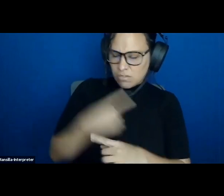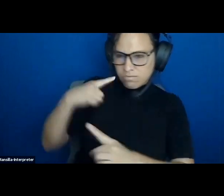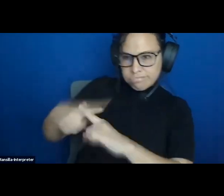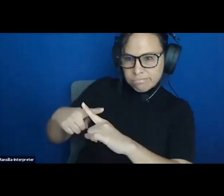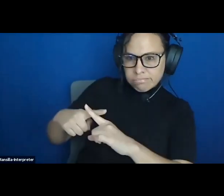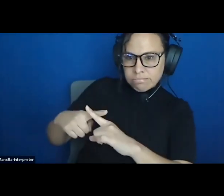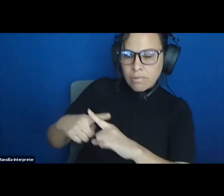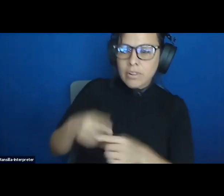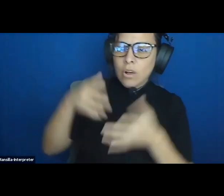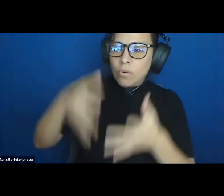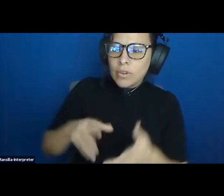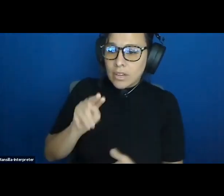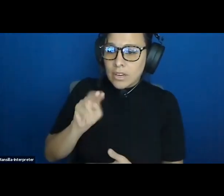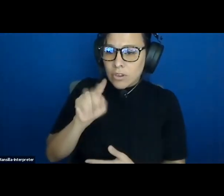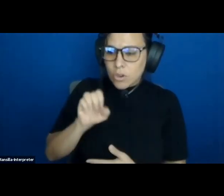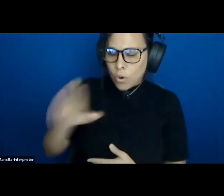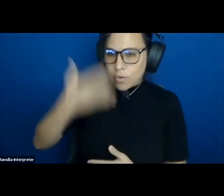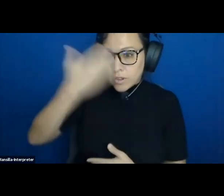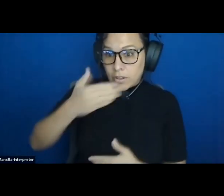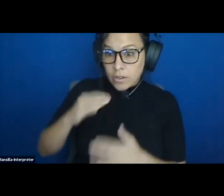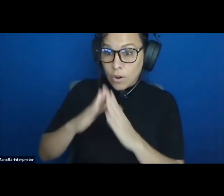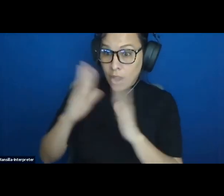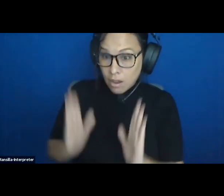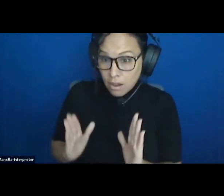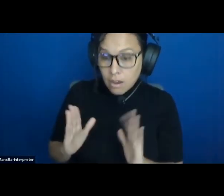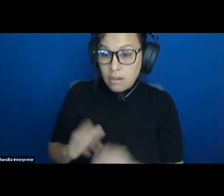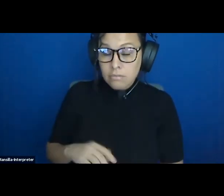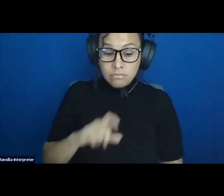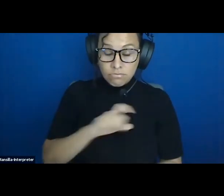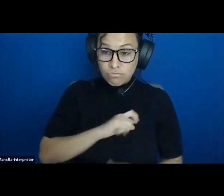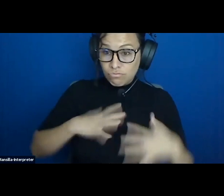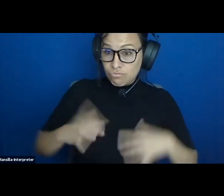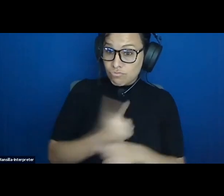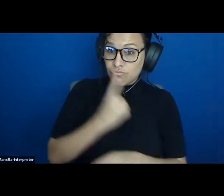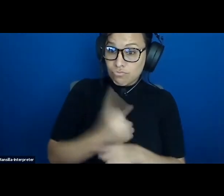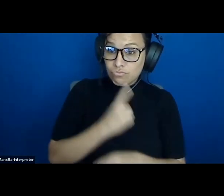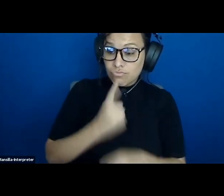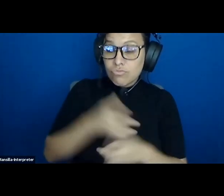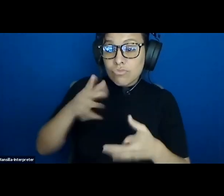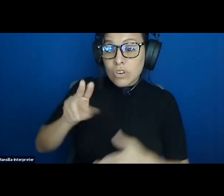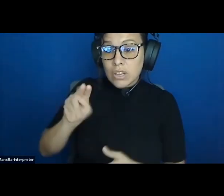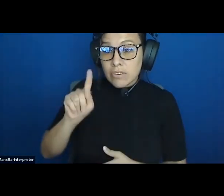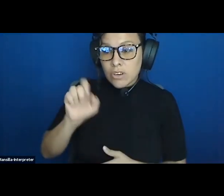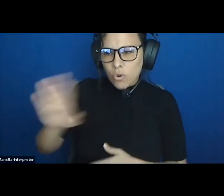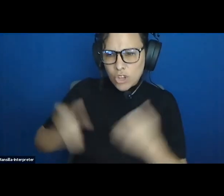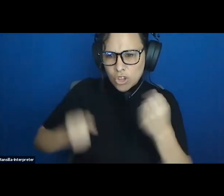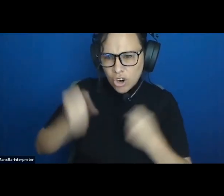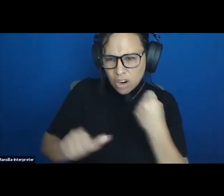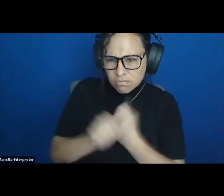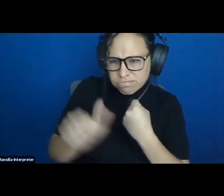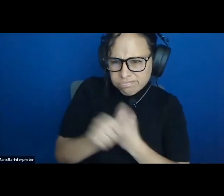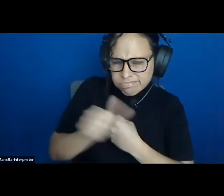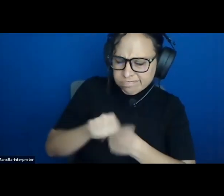their home. Policemen dressed as civilians followed them or left threatening notes in their cars. The